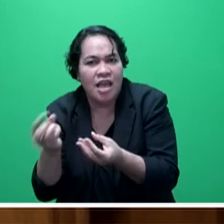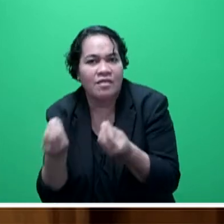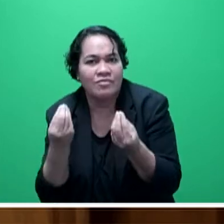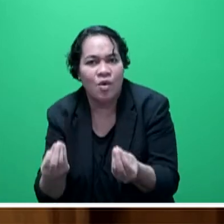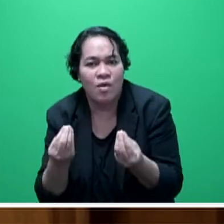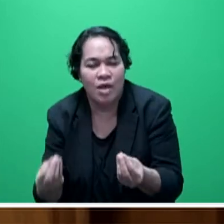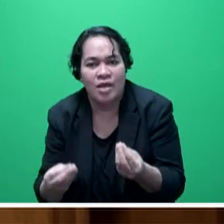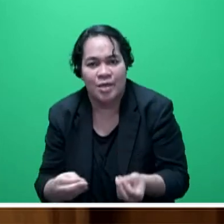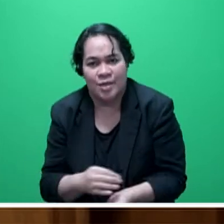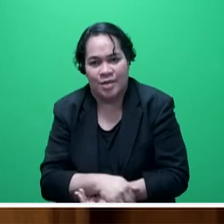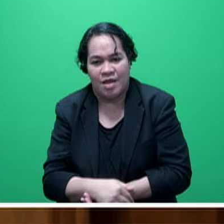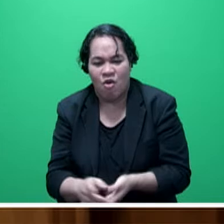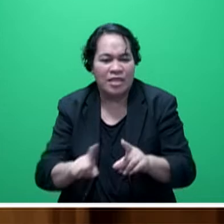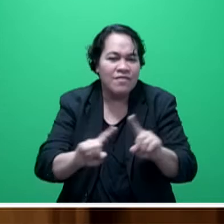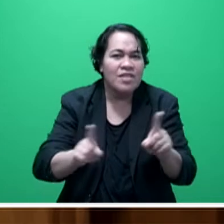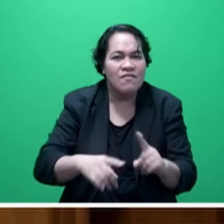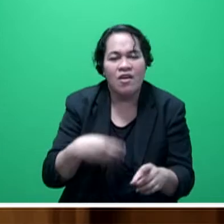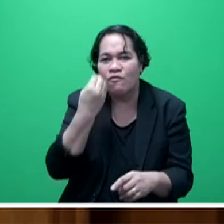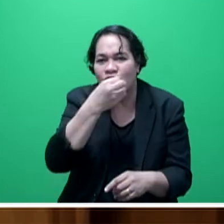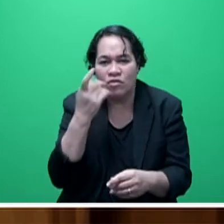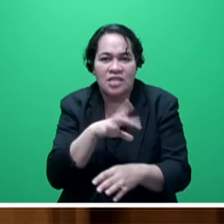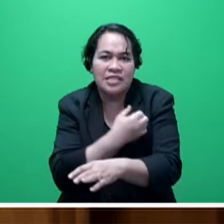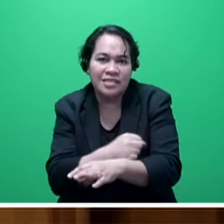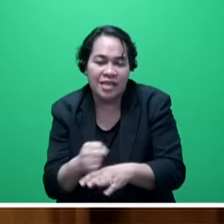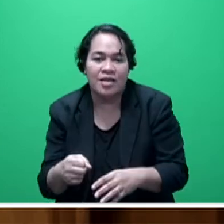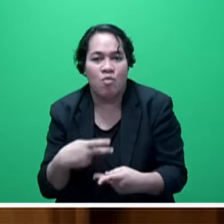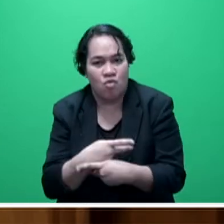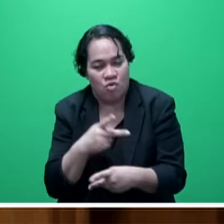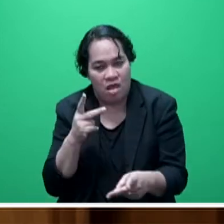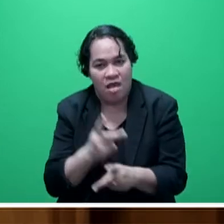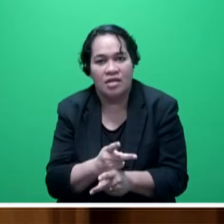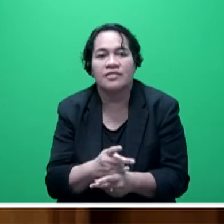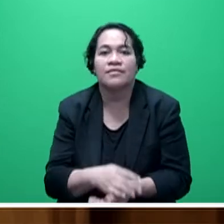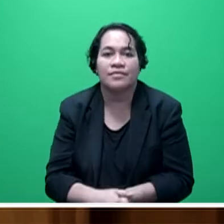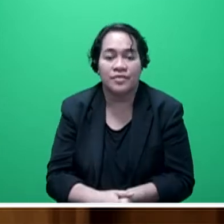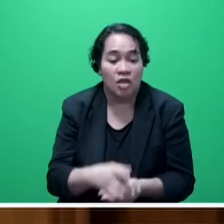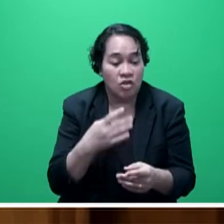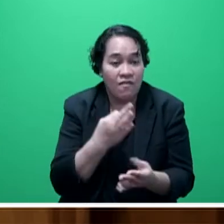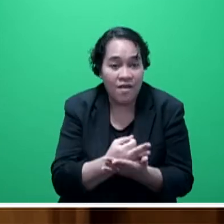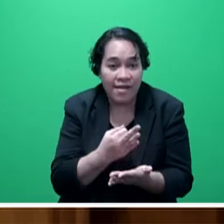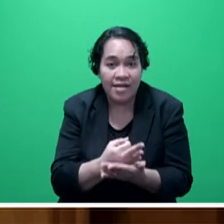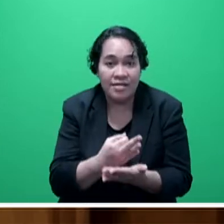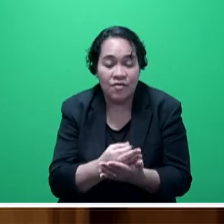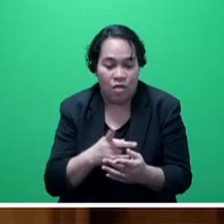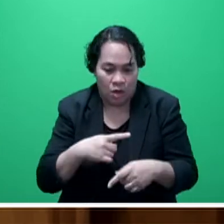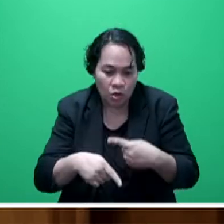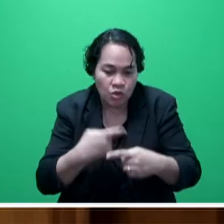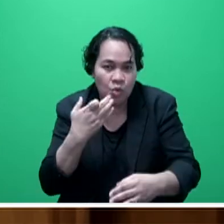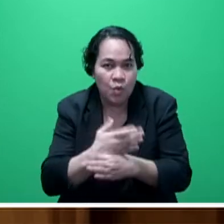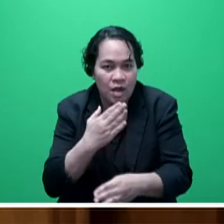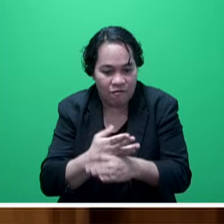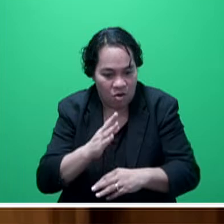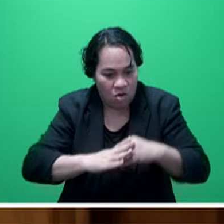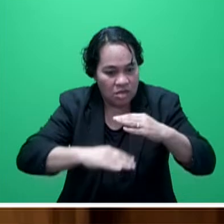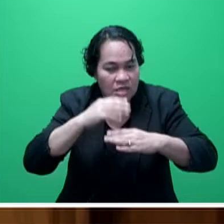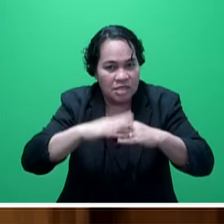products. Honorable Speaker, there is an additional financial allocation for the continuation of work on the construction of